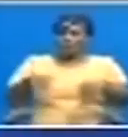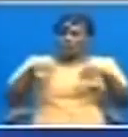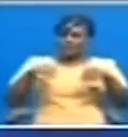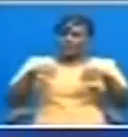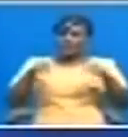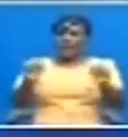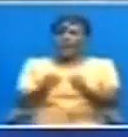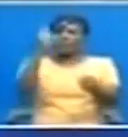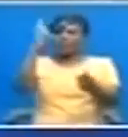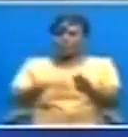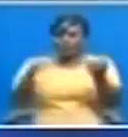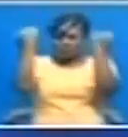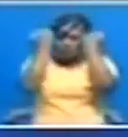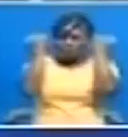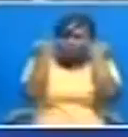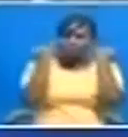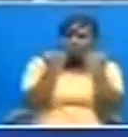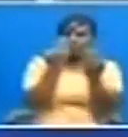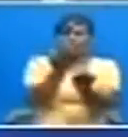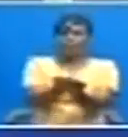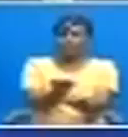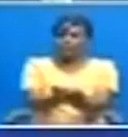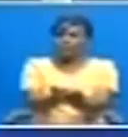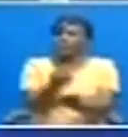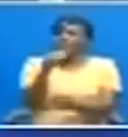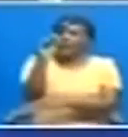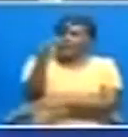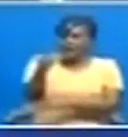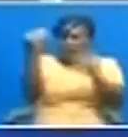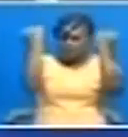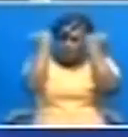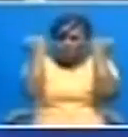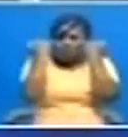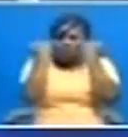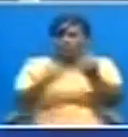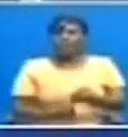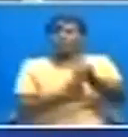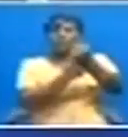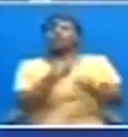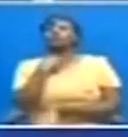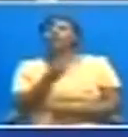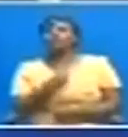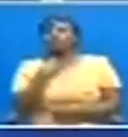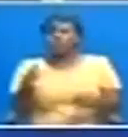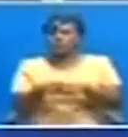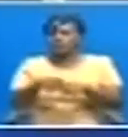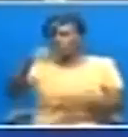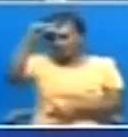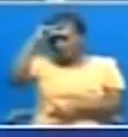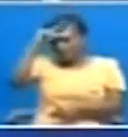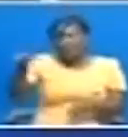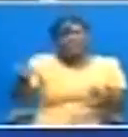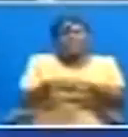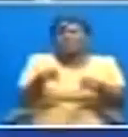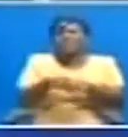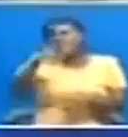the ongoing Court of Appeal proceeding. They urged the court to rule in favor of the two unions as the government too had also